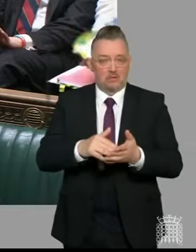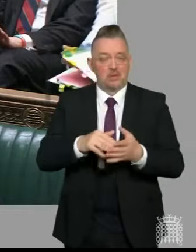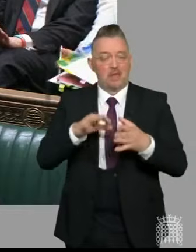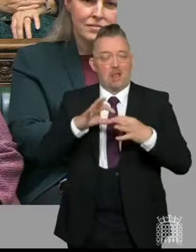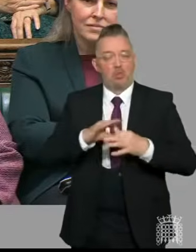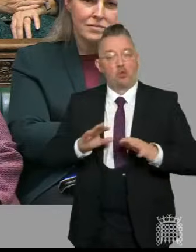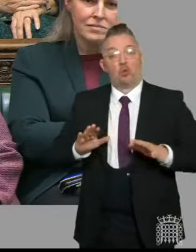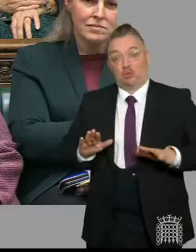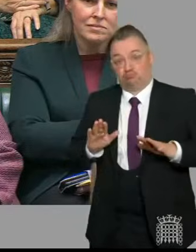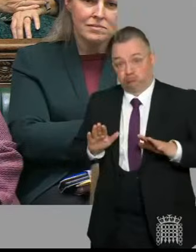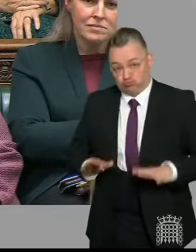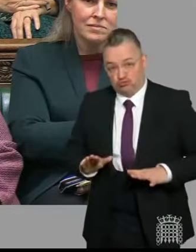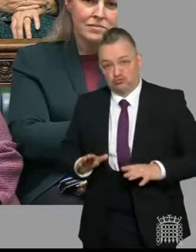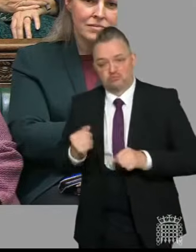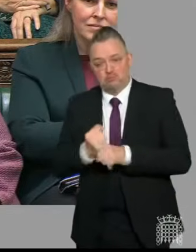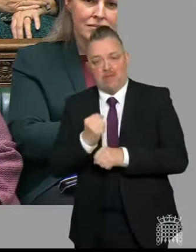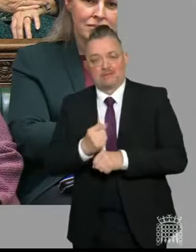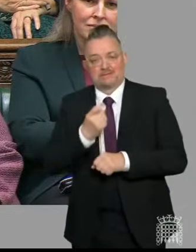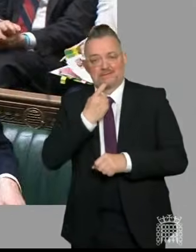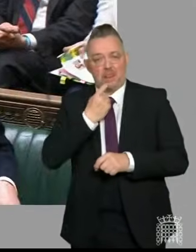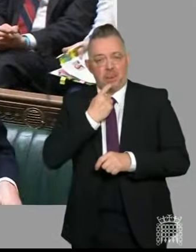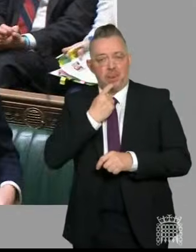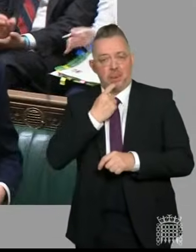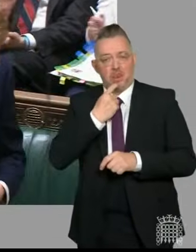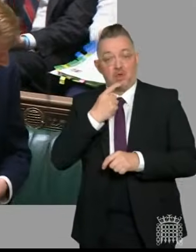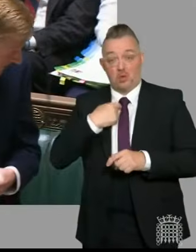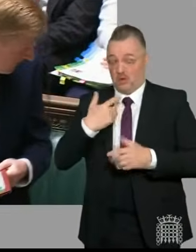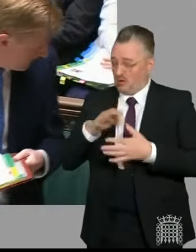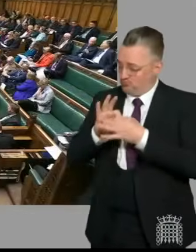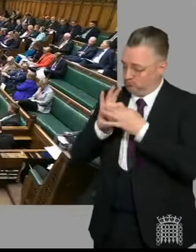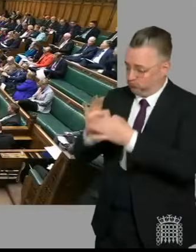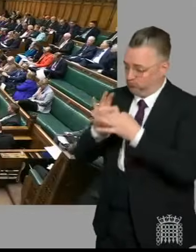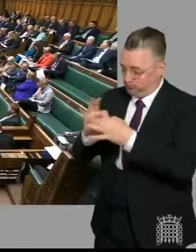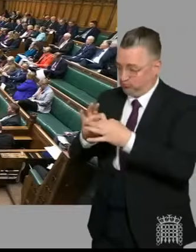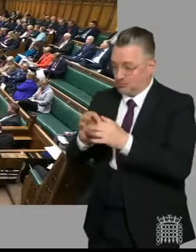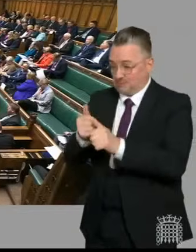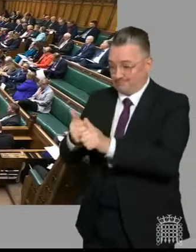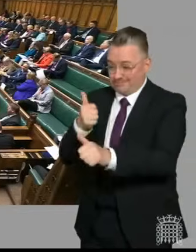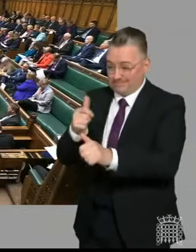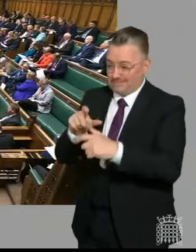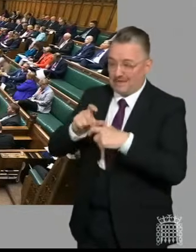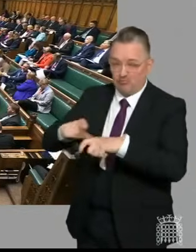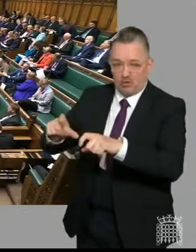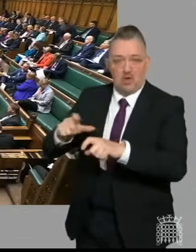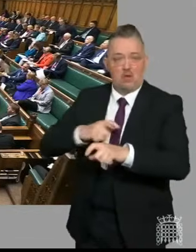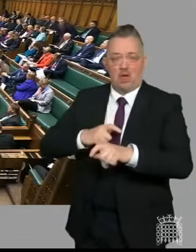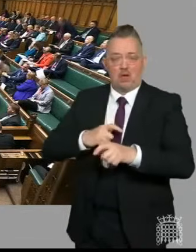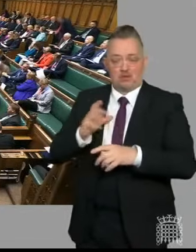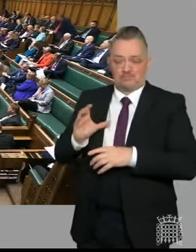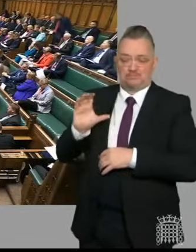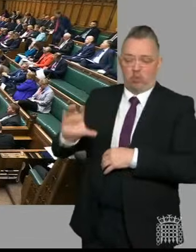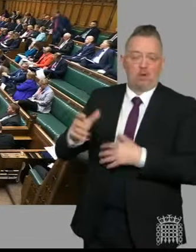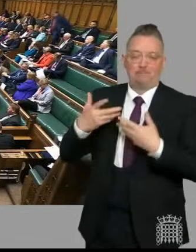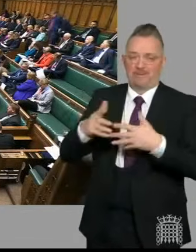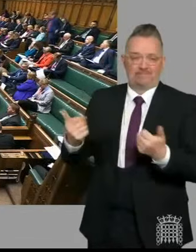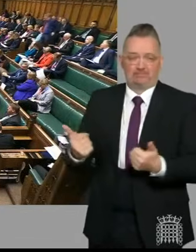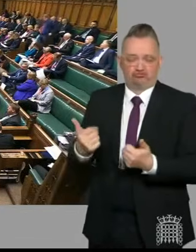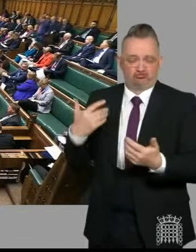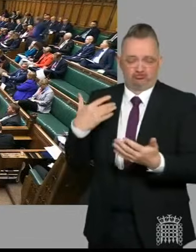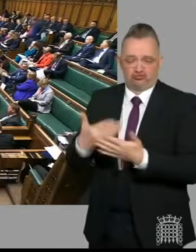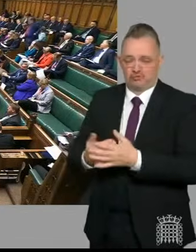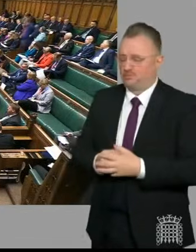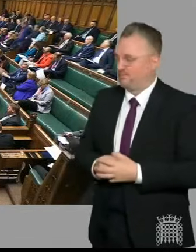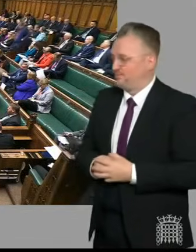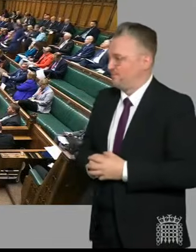work with the steel industry, but we've already provided tremendous support. John Barron. Thank you, Mr. Speaker. And I very much